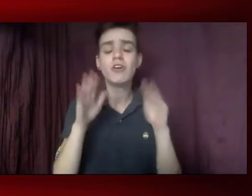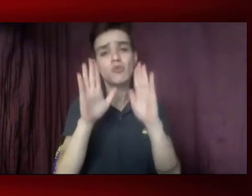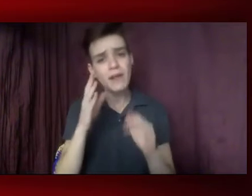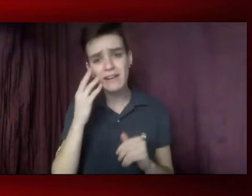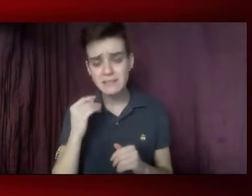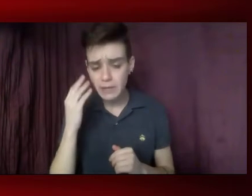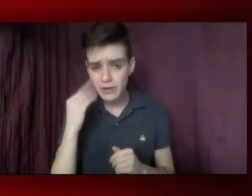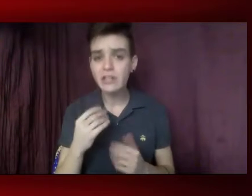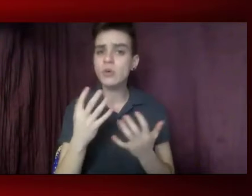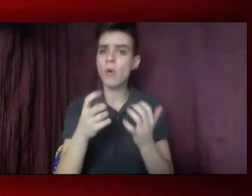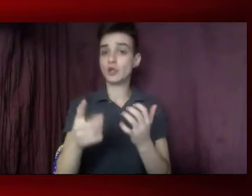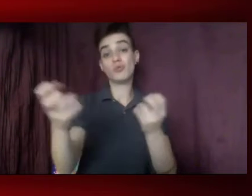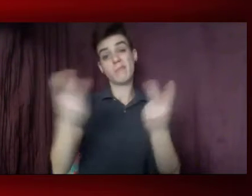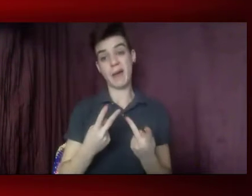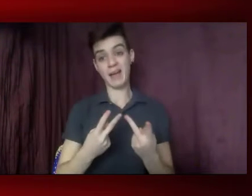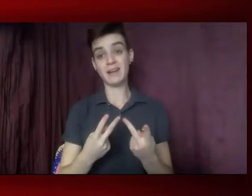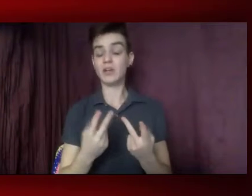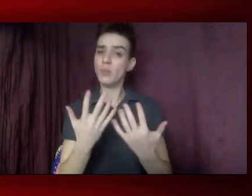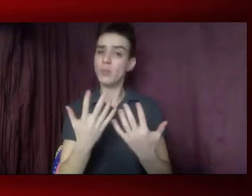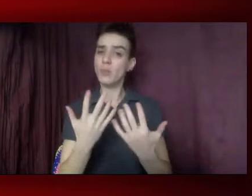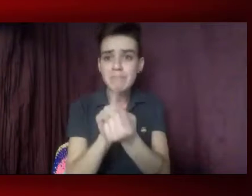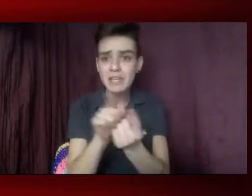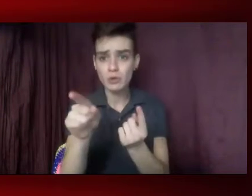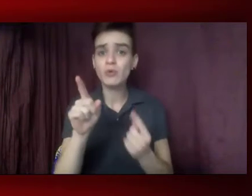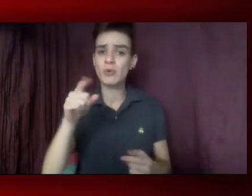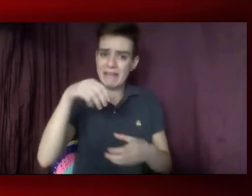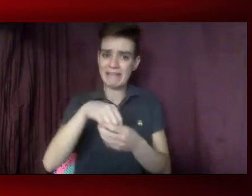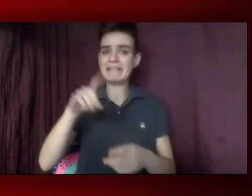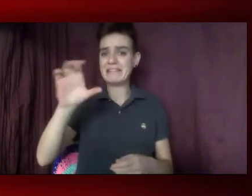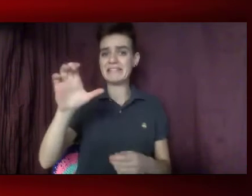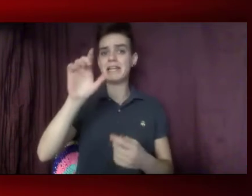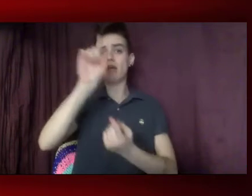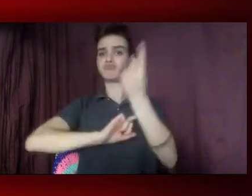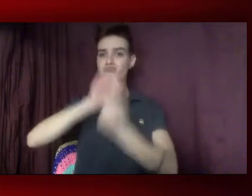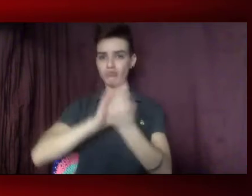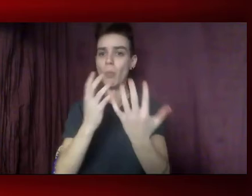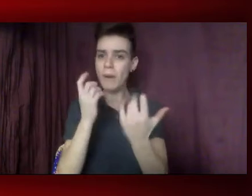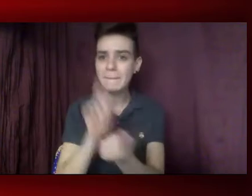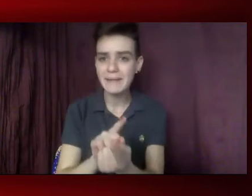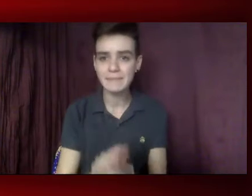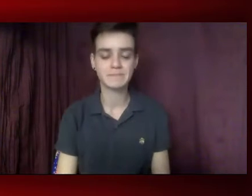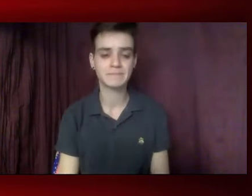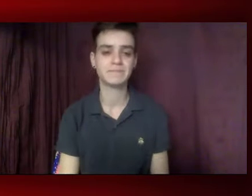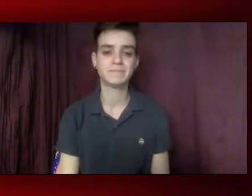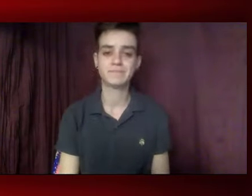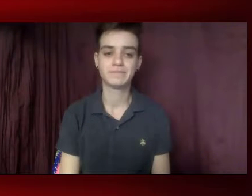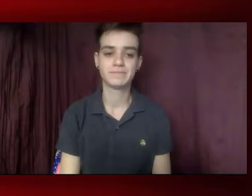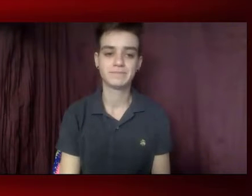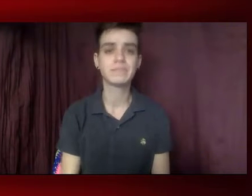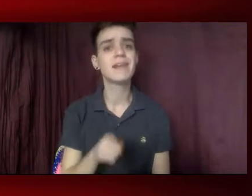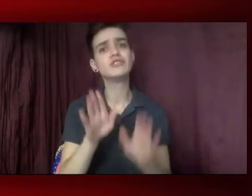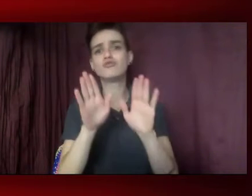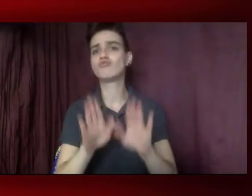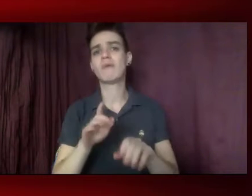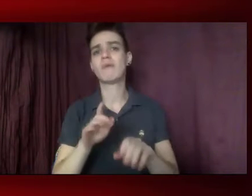We want you to come back. We want to meet you in Washington, D.C., face to face. So this is a very good time for you to